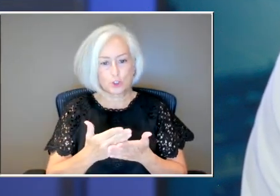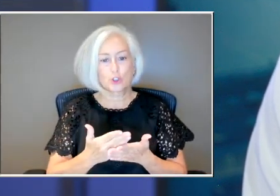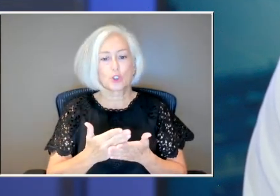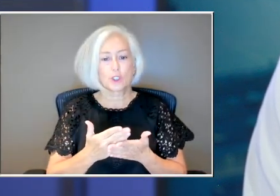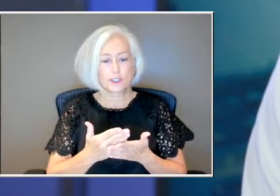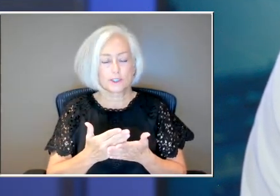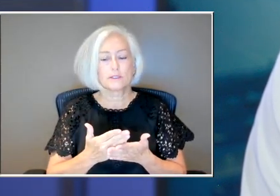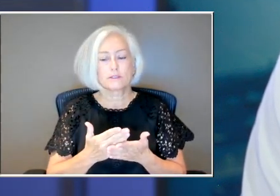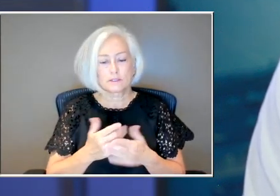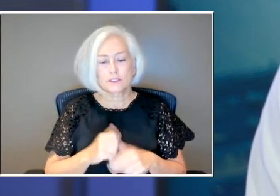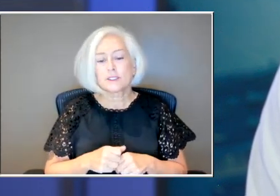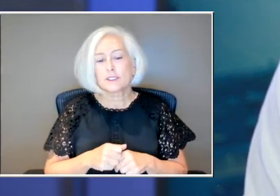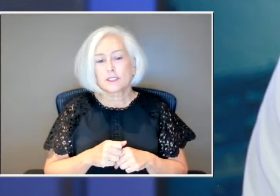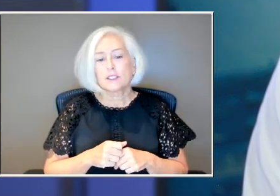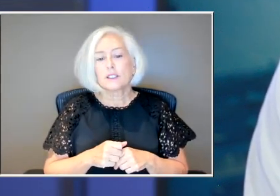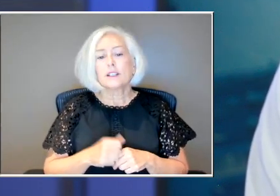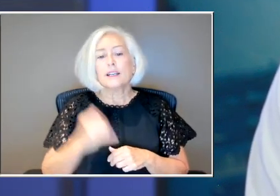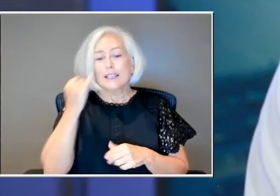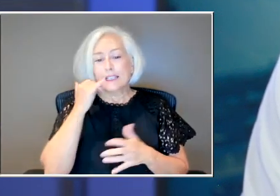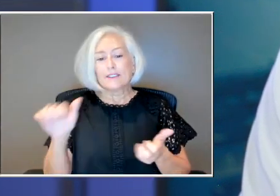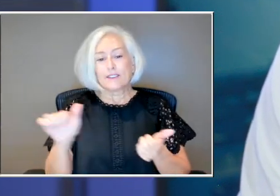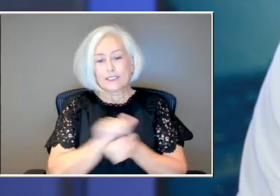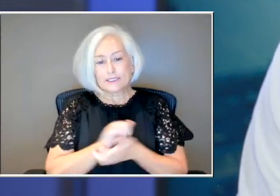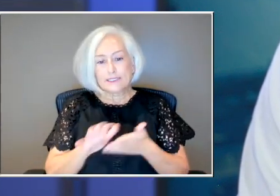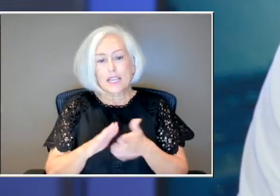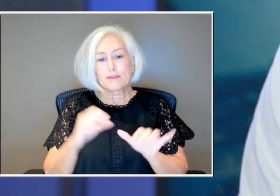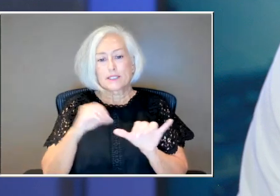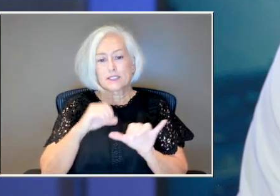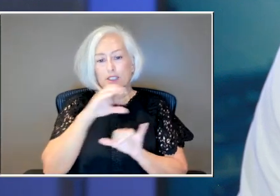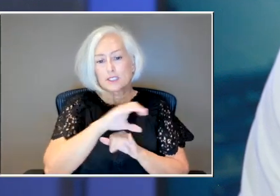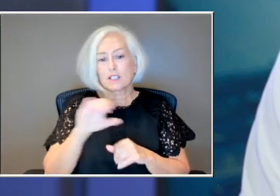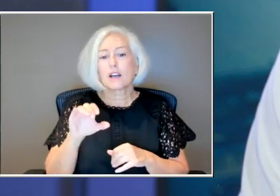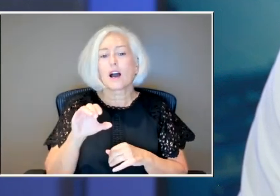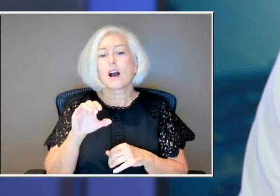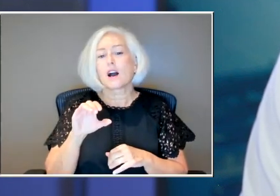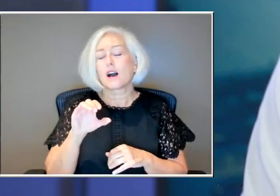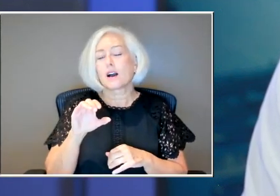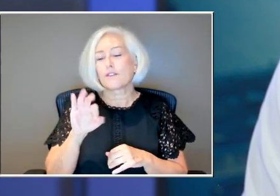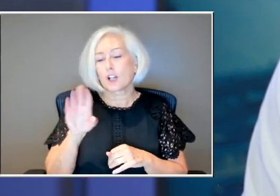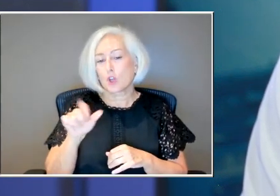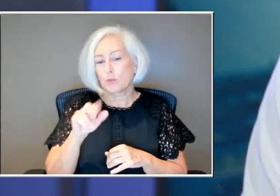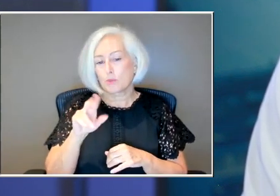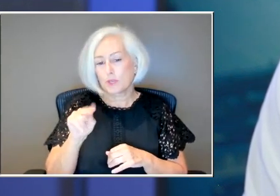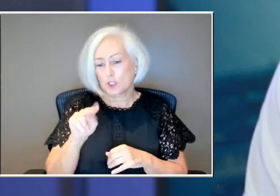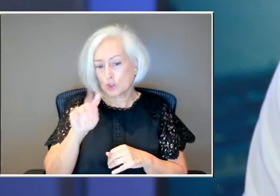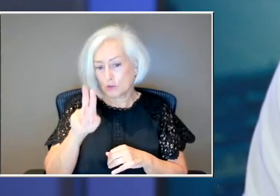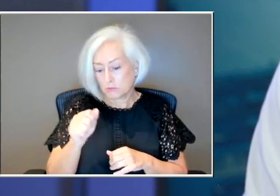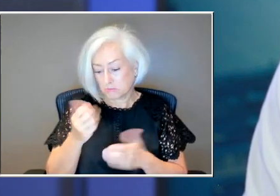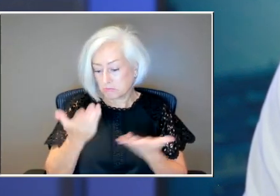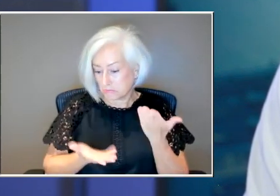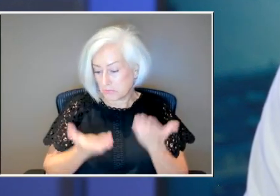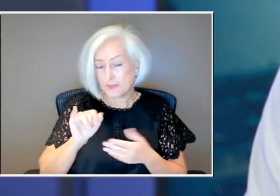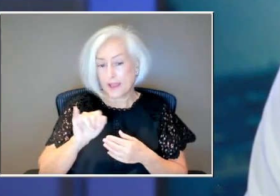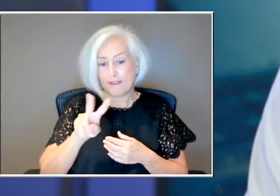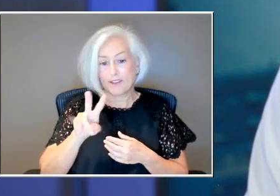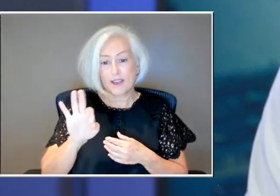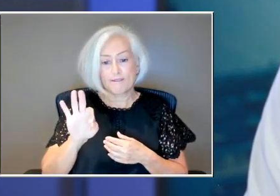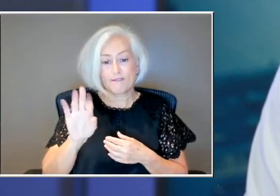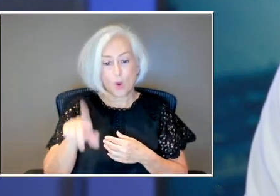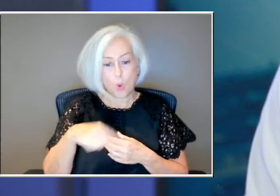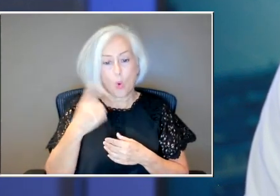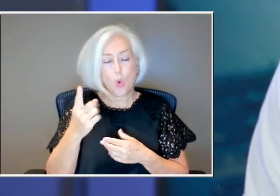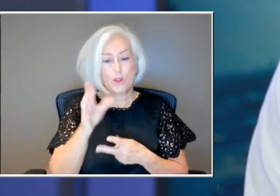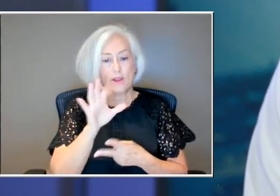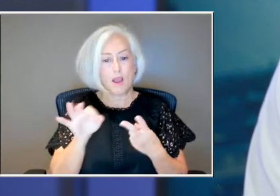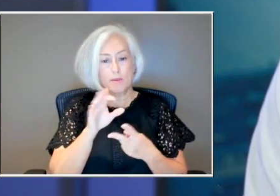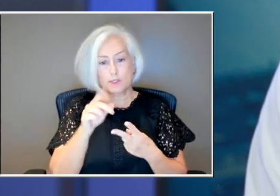have damage to the fallopian tubes, IVF may be an only option for some patients. And so that's one of the things we try and do here too, is work